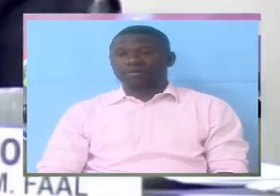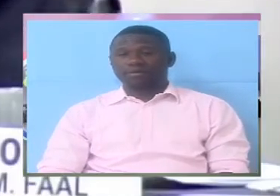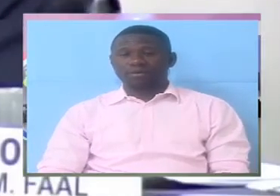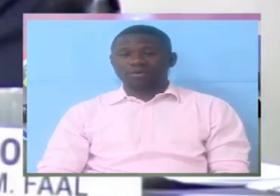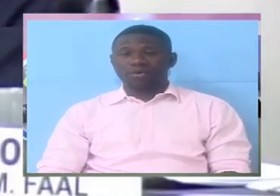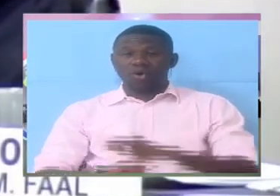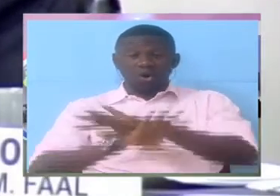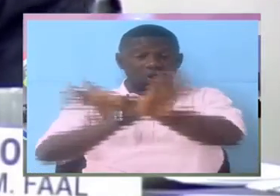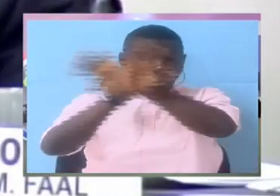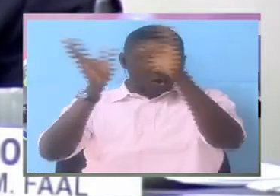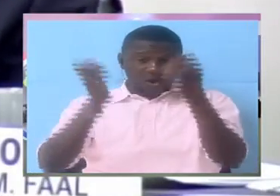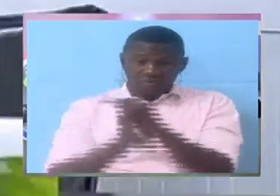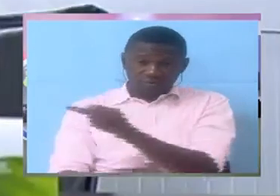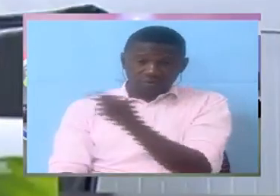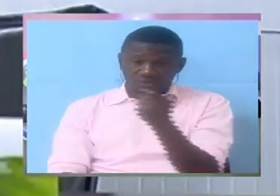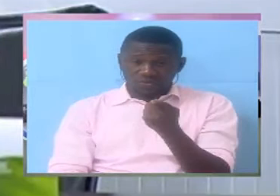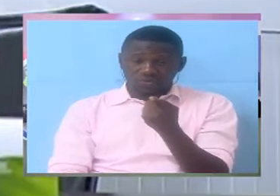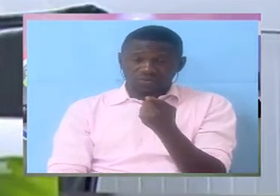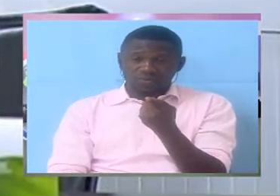All of you?